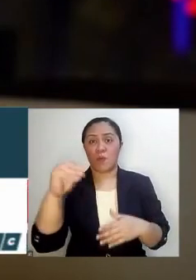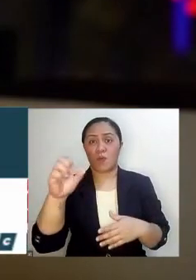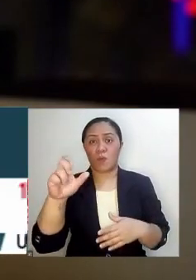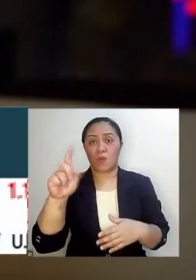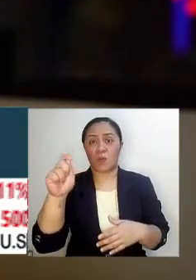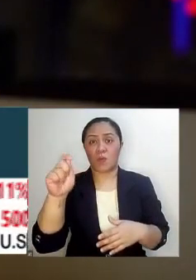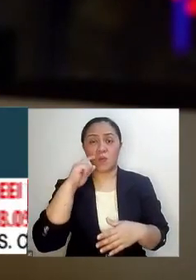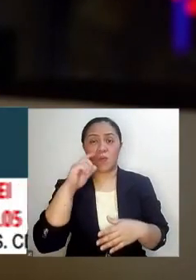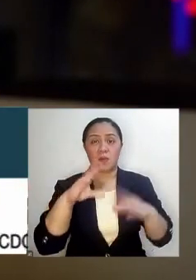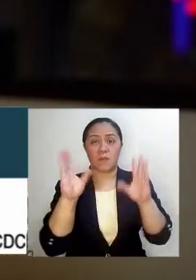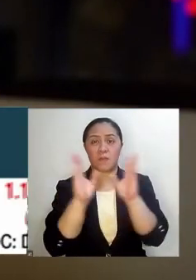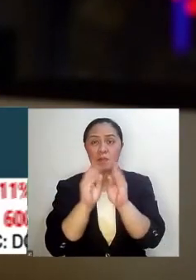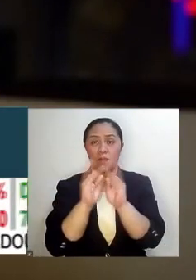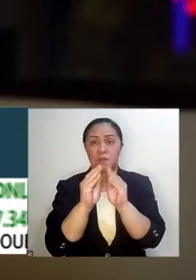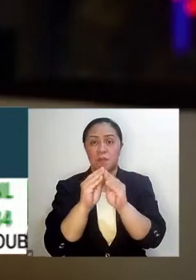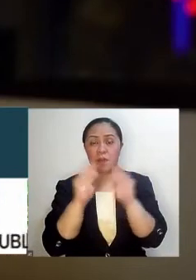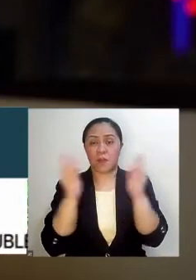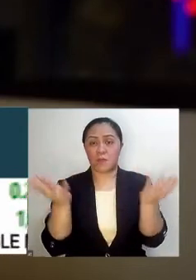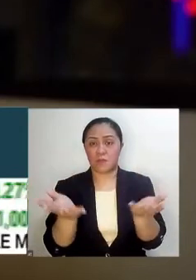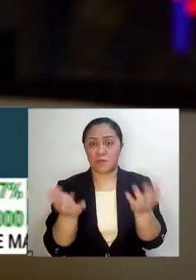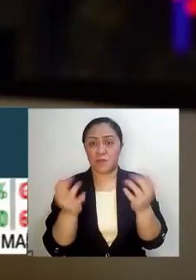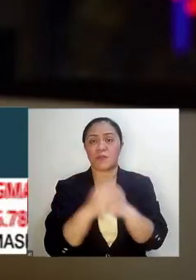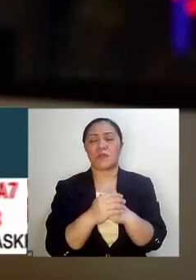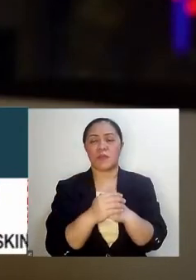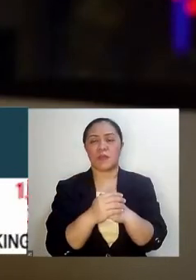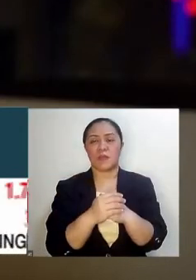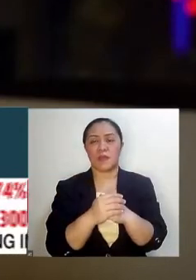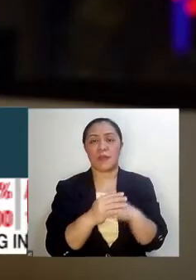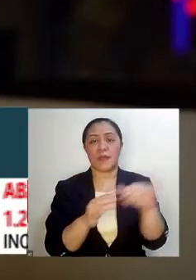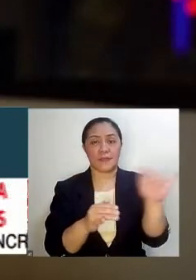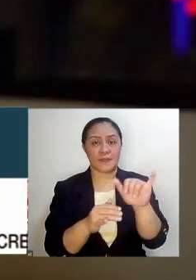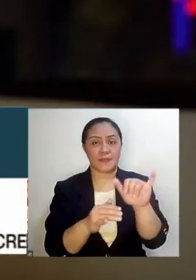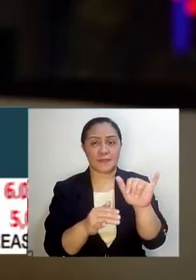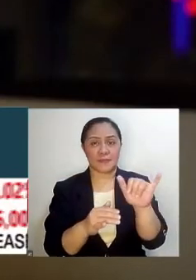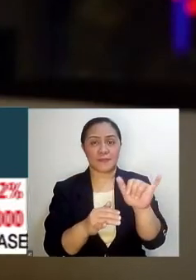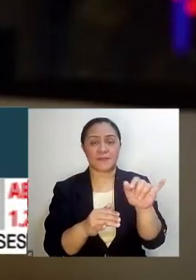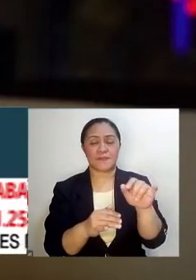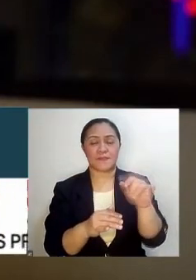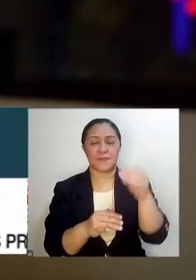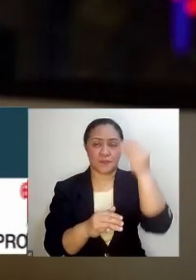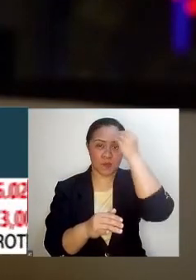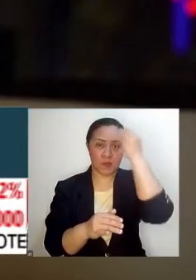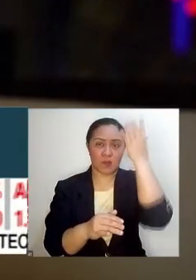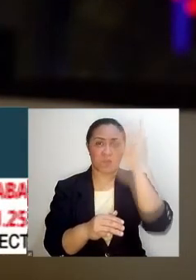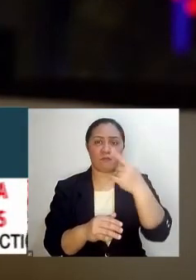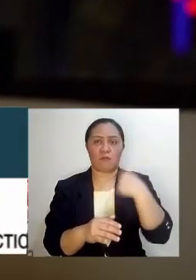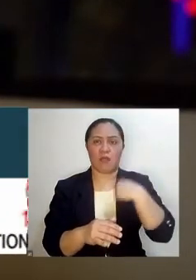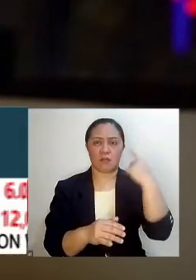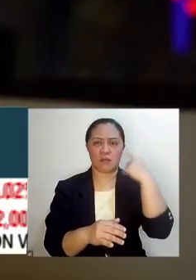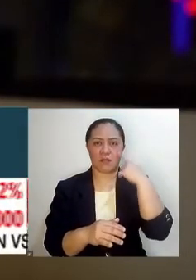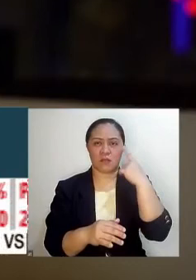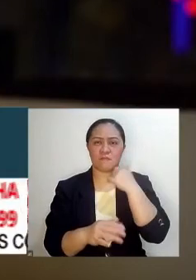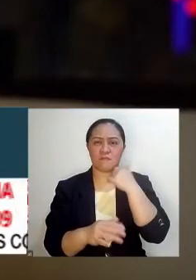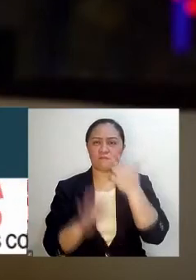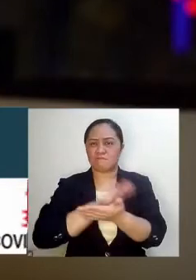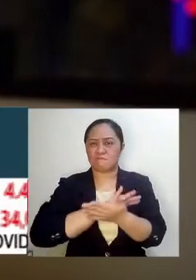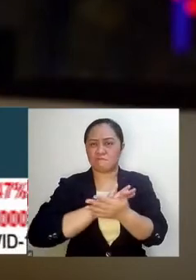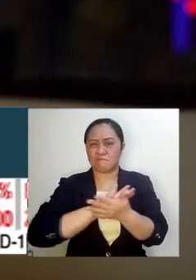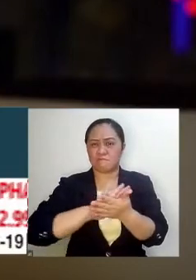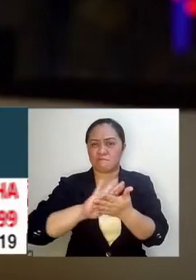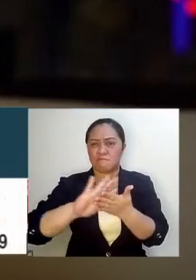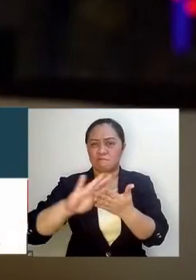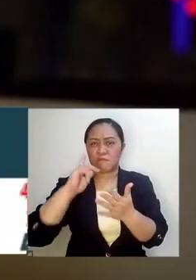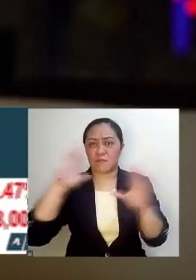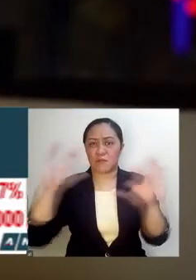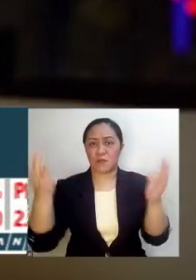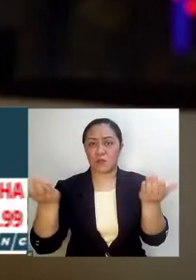Forum here. And we also thought it was nice to have a chance to physically